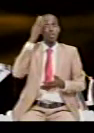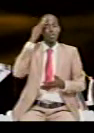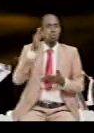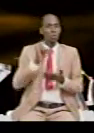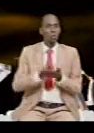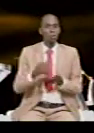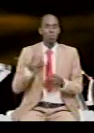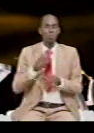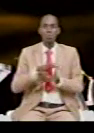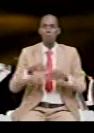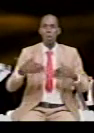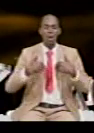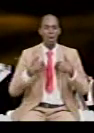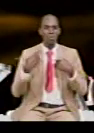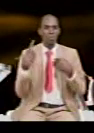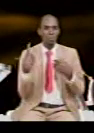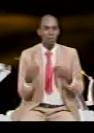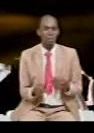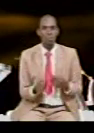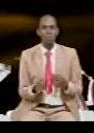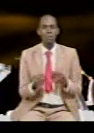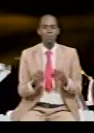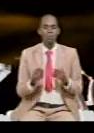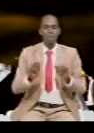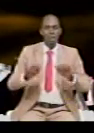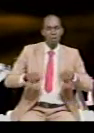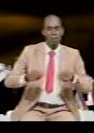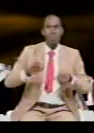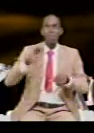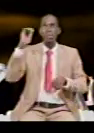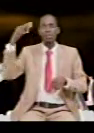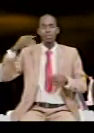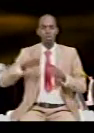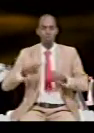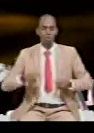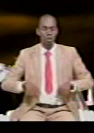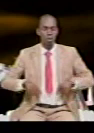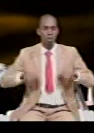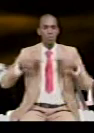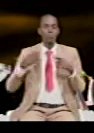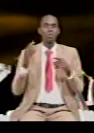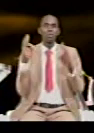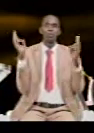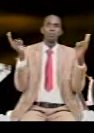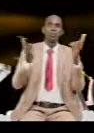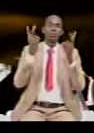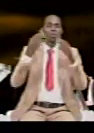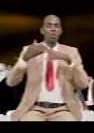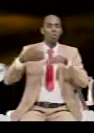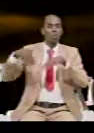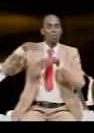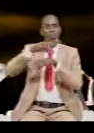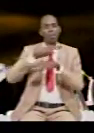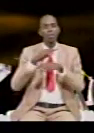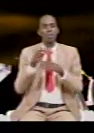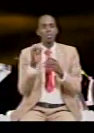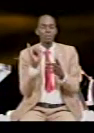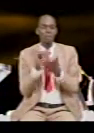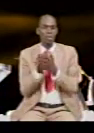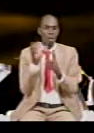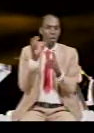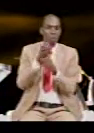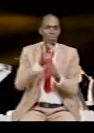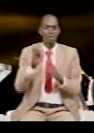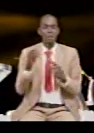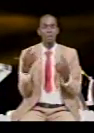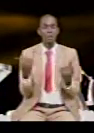we don't have the provisions to live victoriously over besetting sins and lukewarmness. But he has